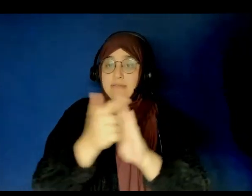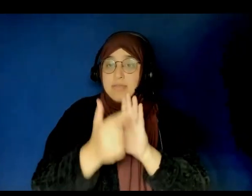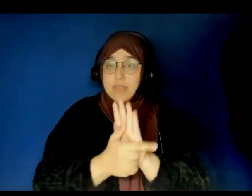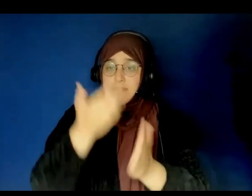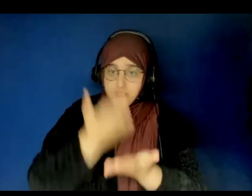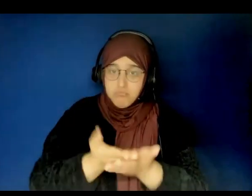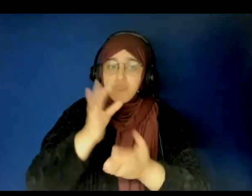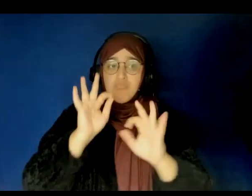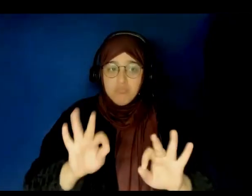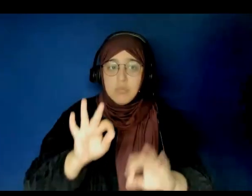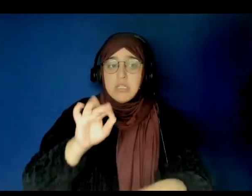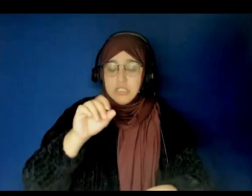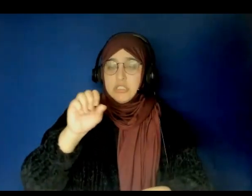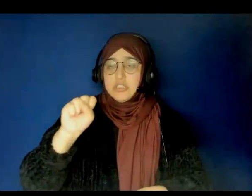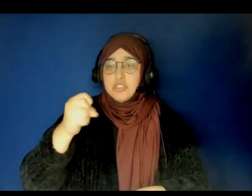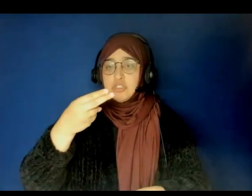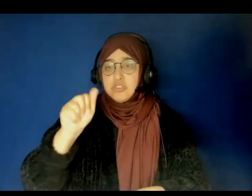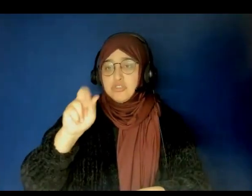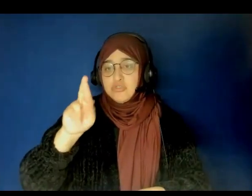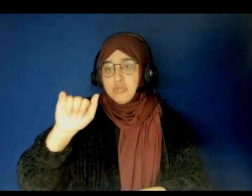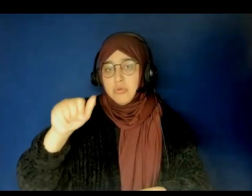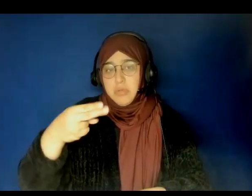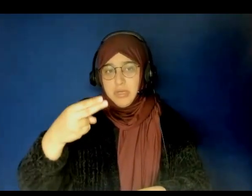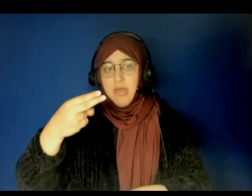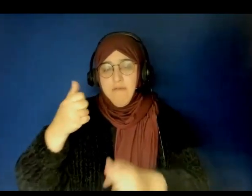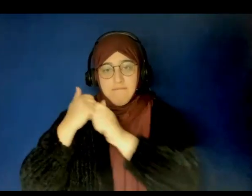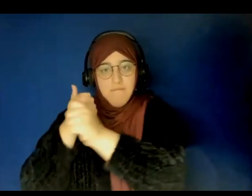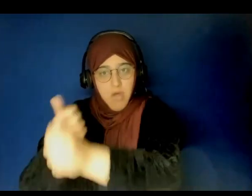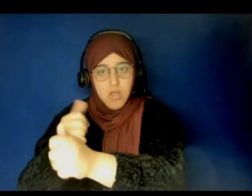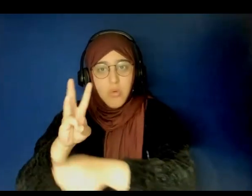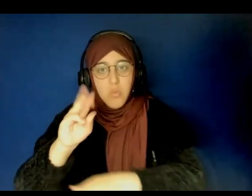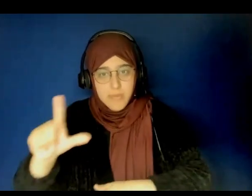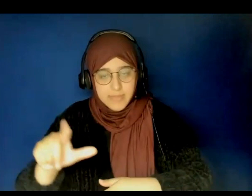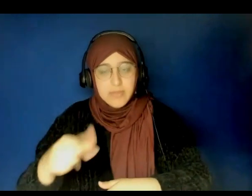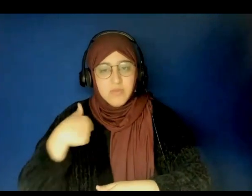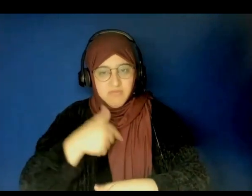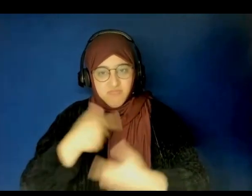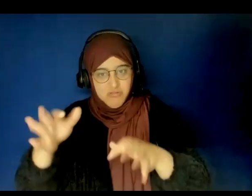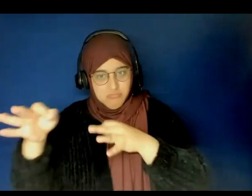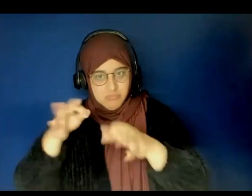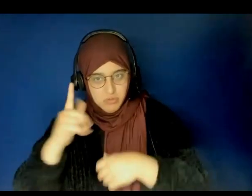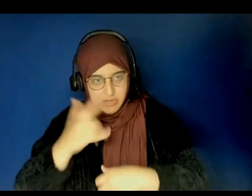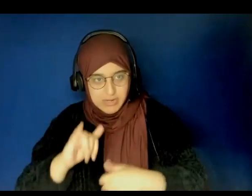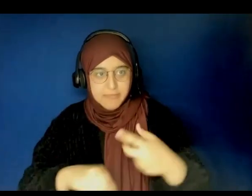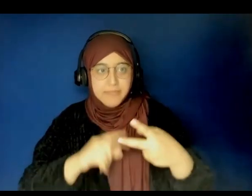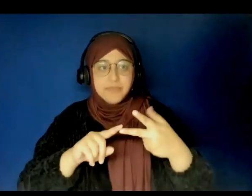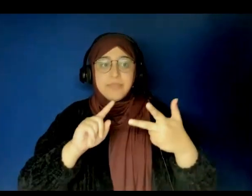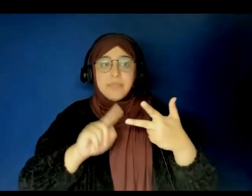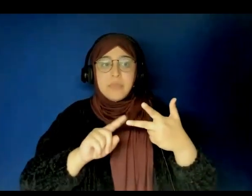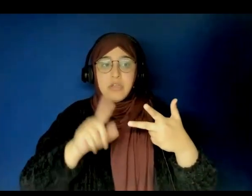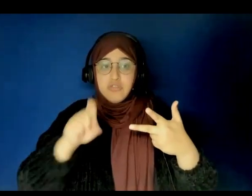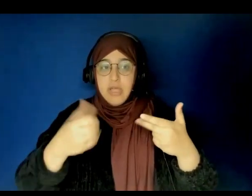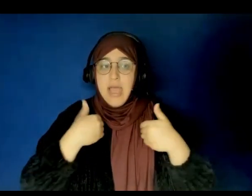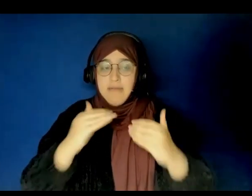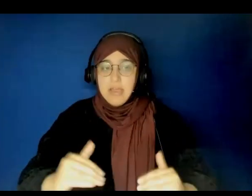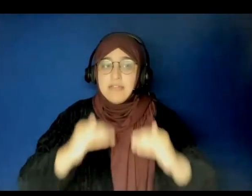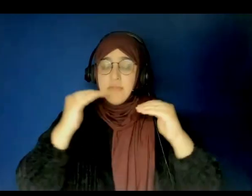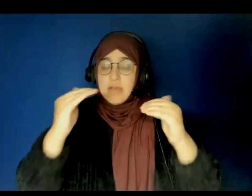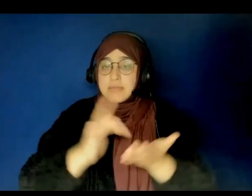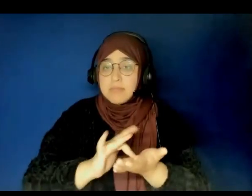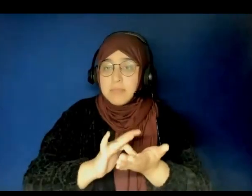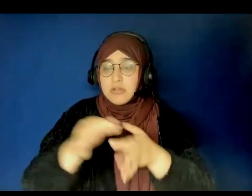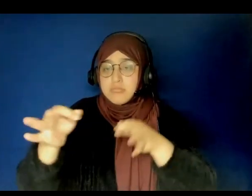that we talked about. You can get in the several different ways that we mentioned. It should have an advanced medical directive for instructions on how to be cared